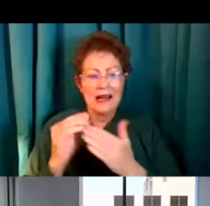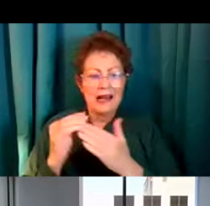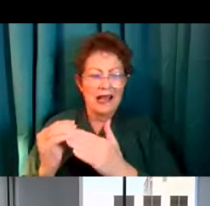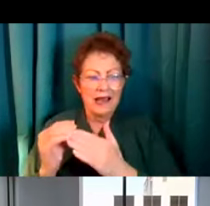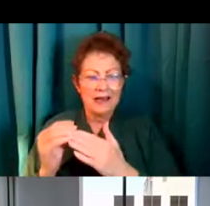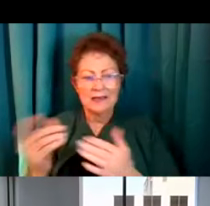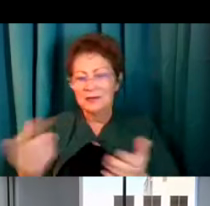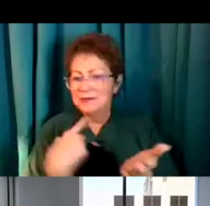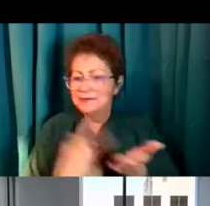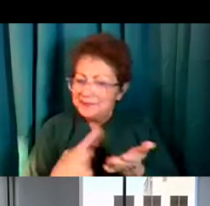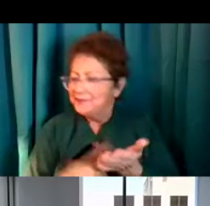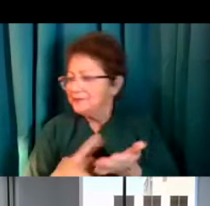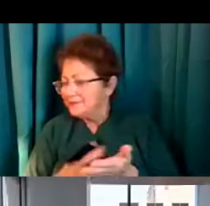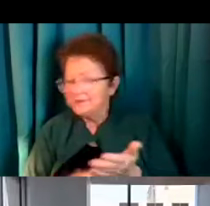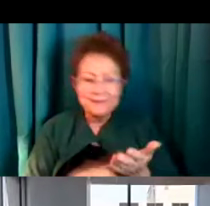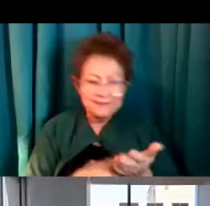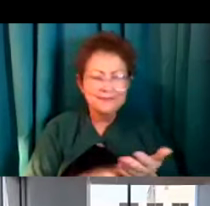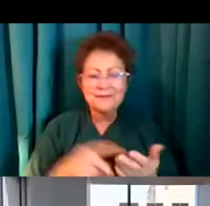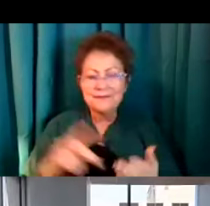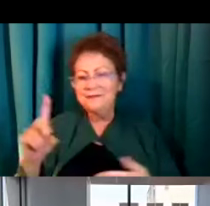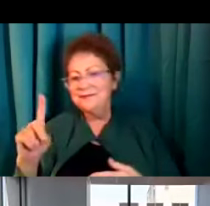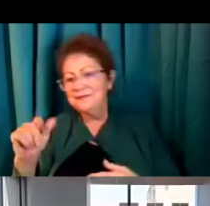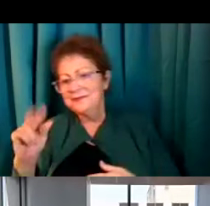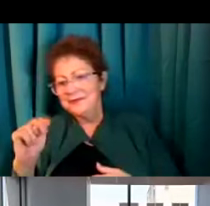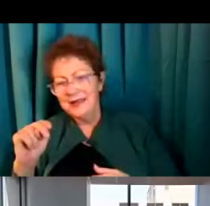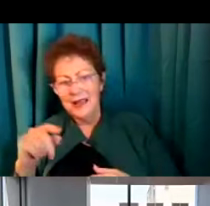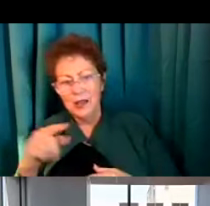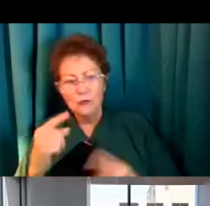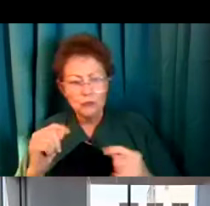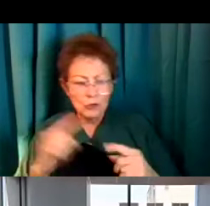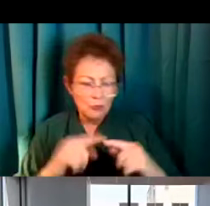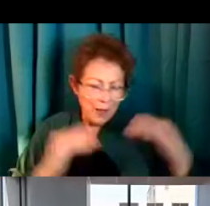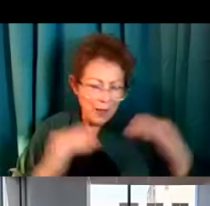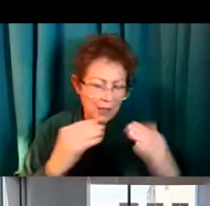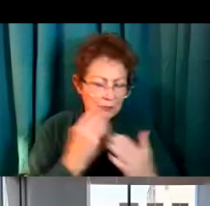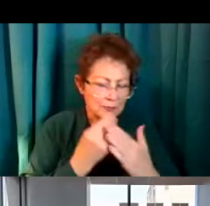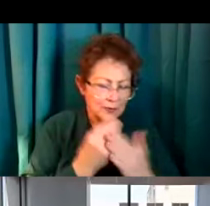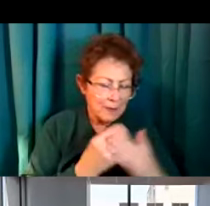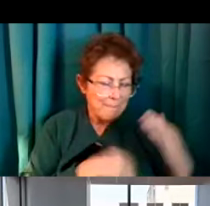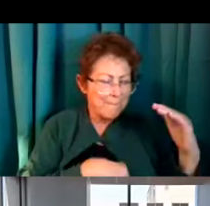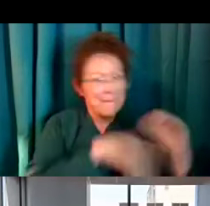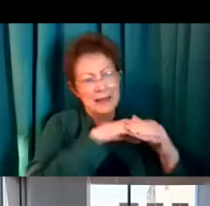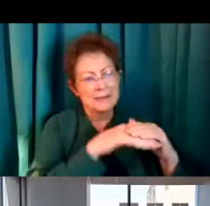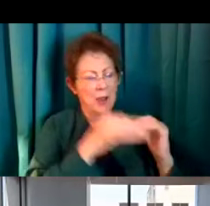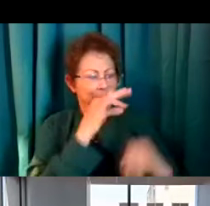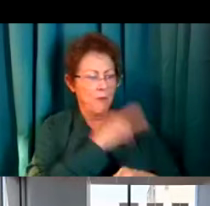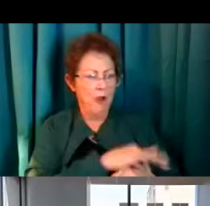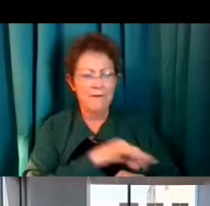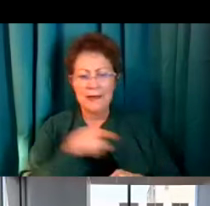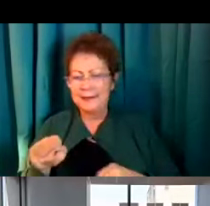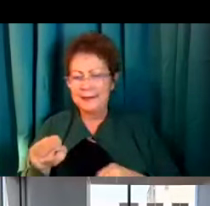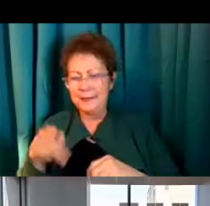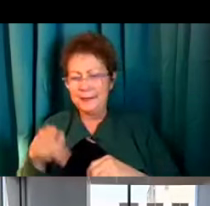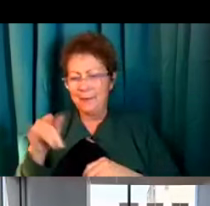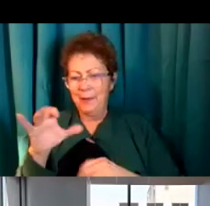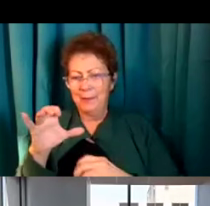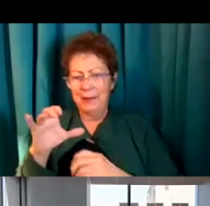through, Dan went over the balancing of fiduciary duties between maximizing profit and your public